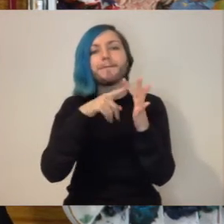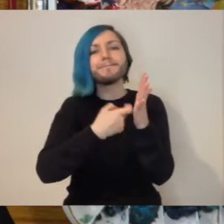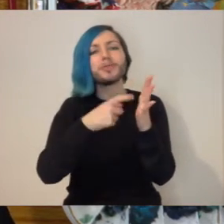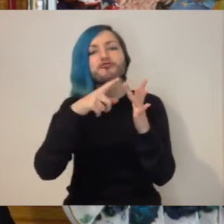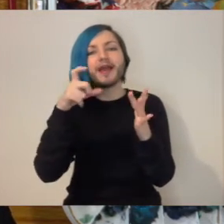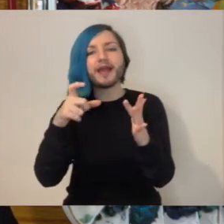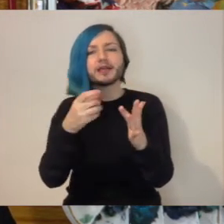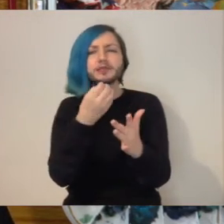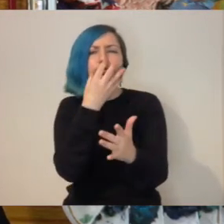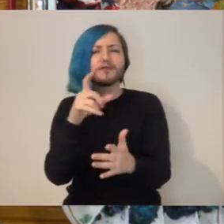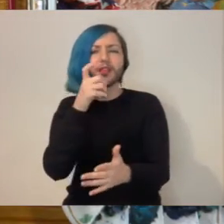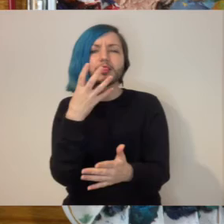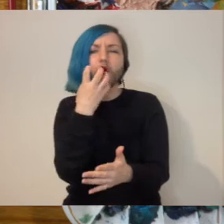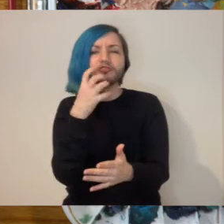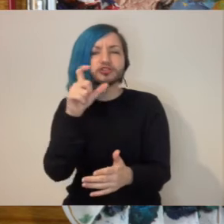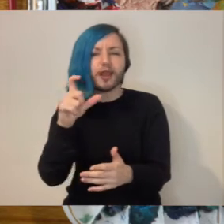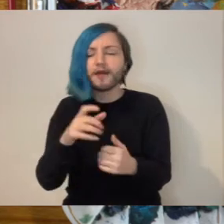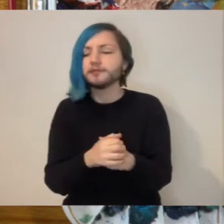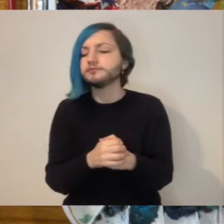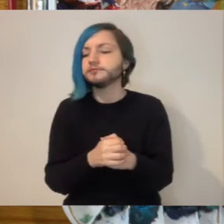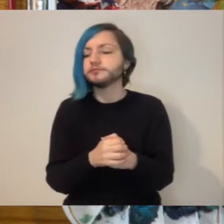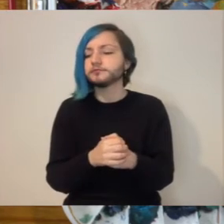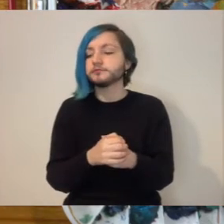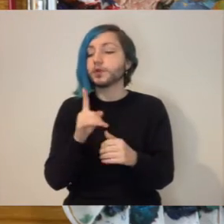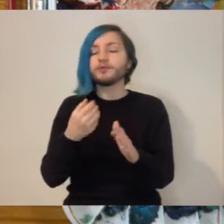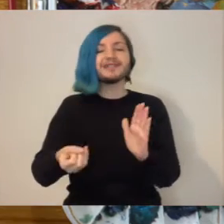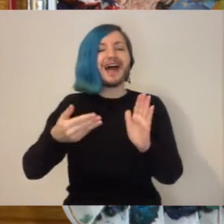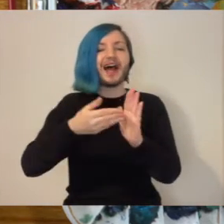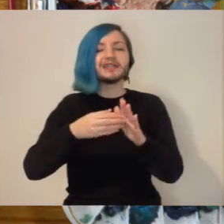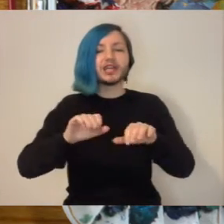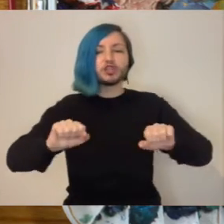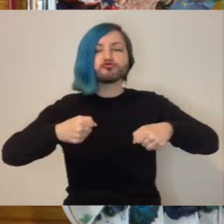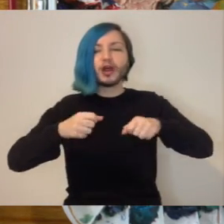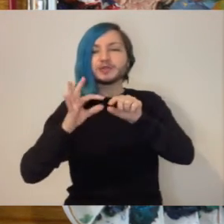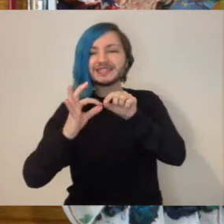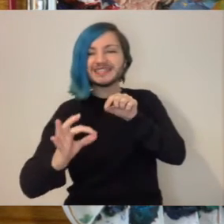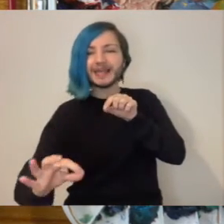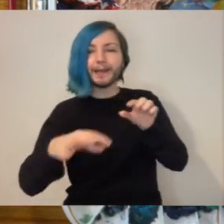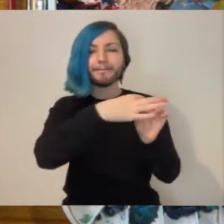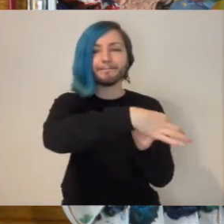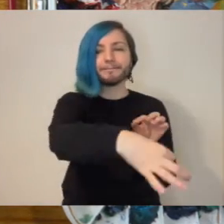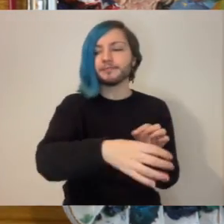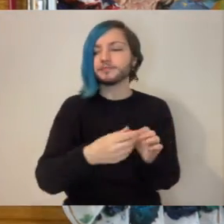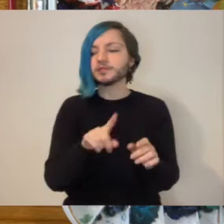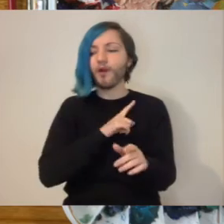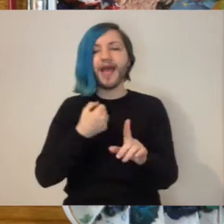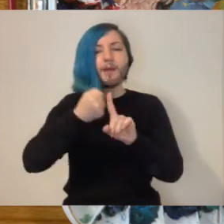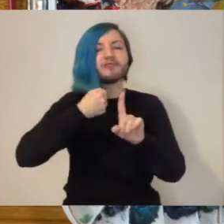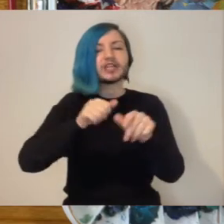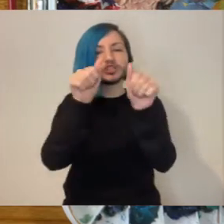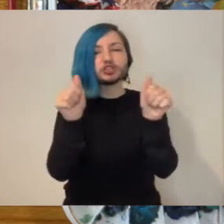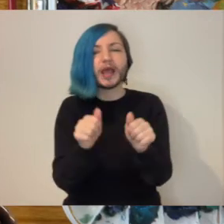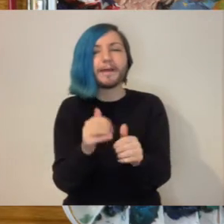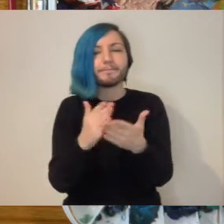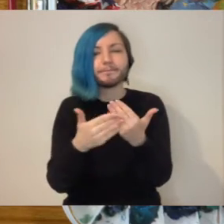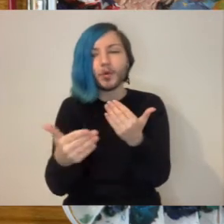one because it's such a nice orangey stain. Look, I'm just doing the seams of her trousers because that emphasises the shape a